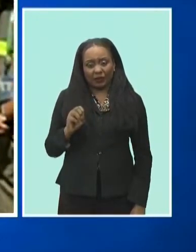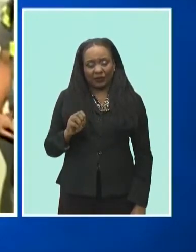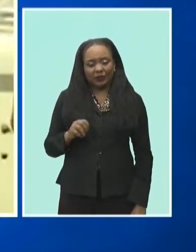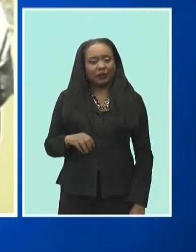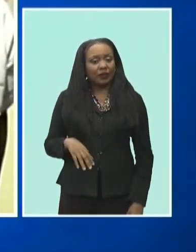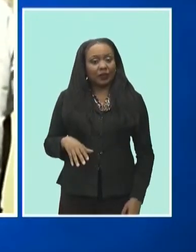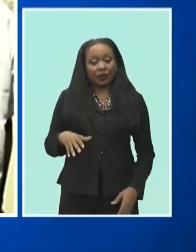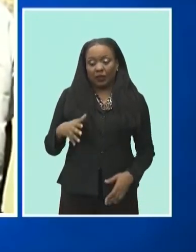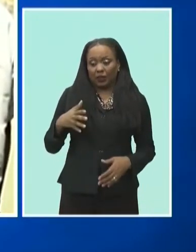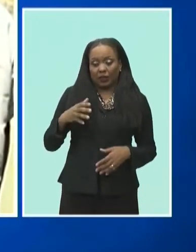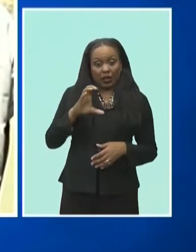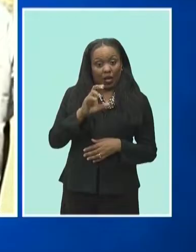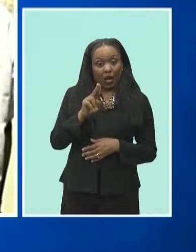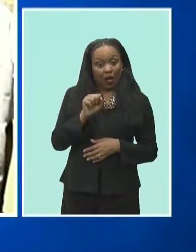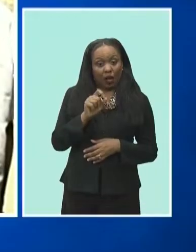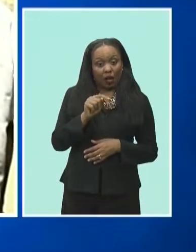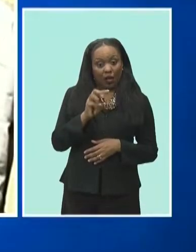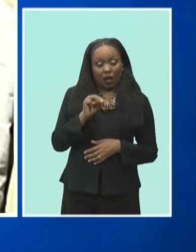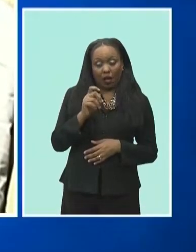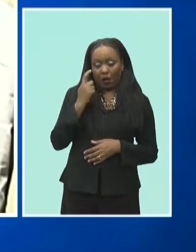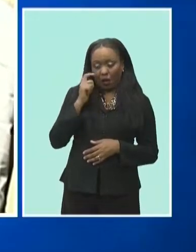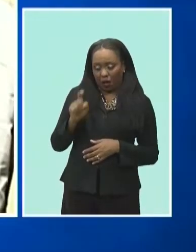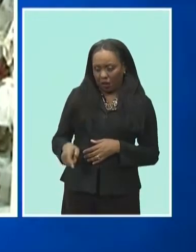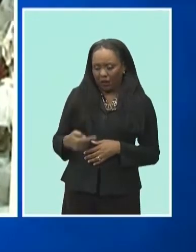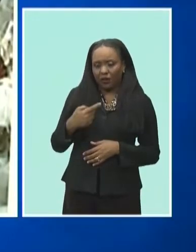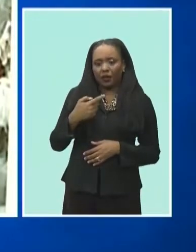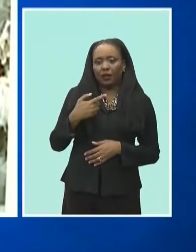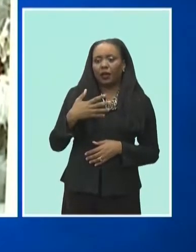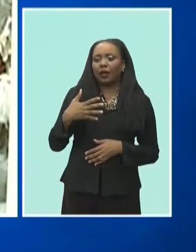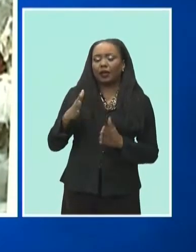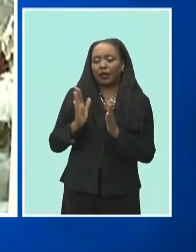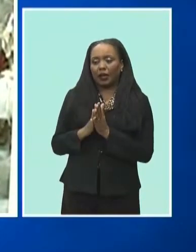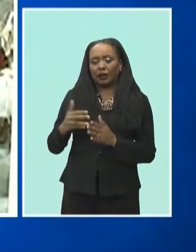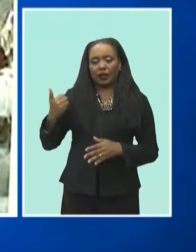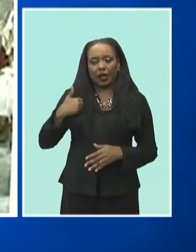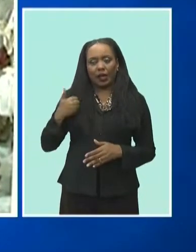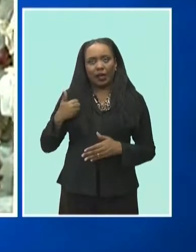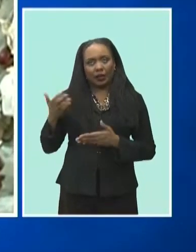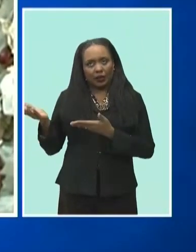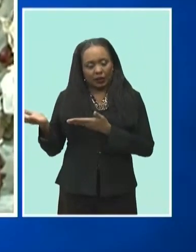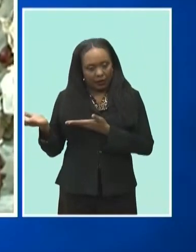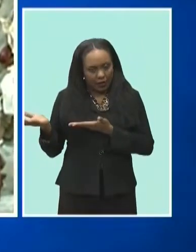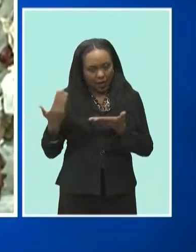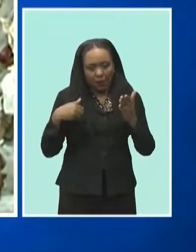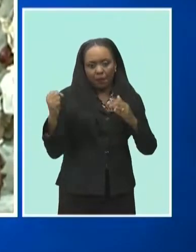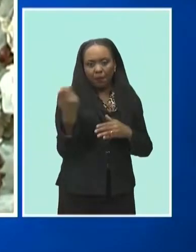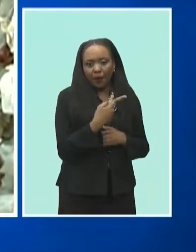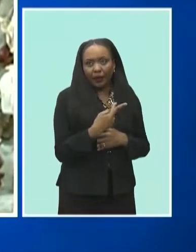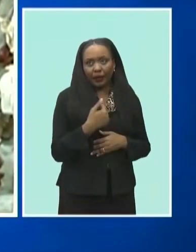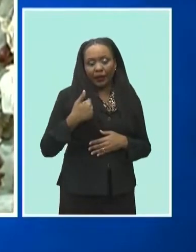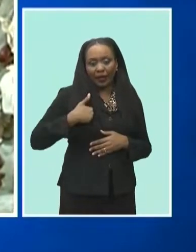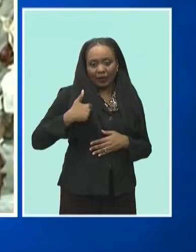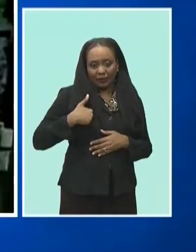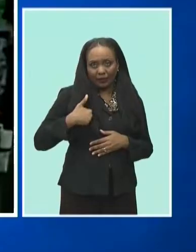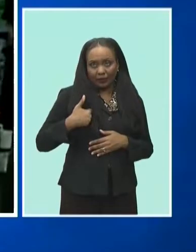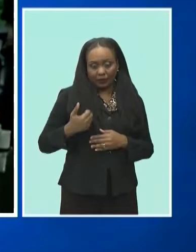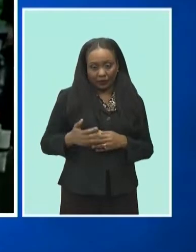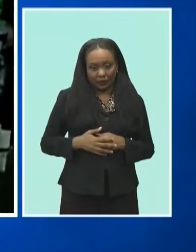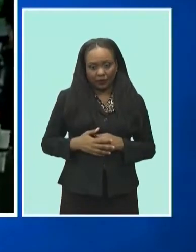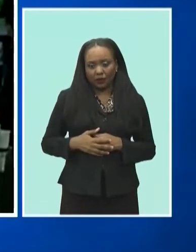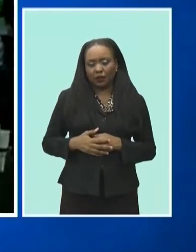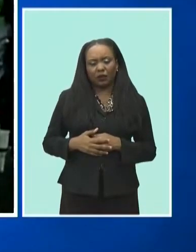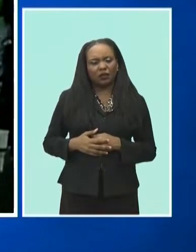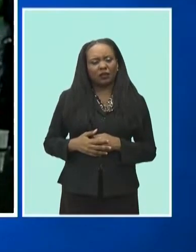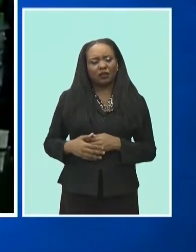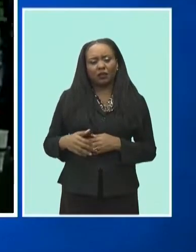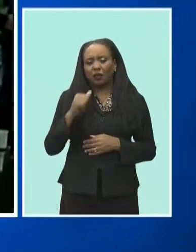Customs and has requested that the Canadian government take those shipments back to Canada where they actually belong. Not much has